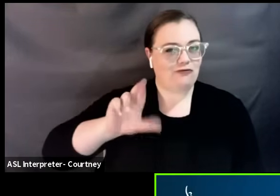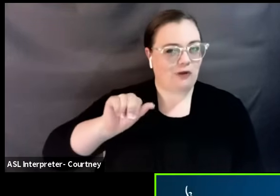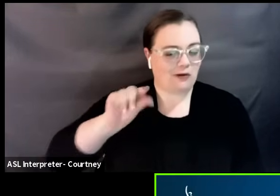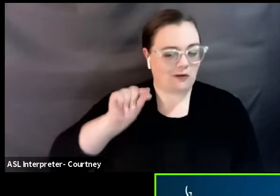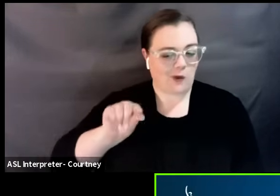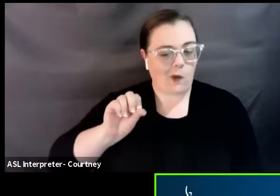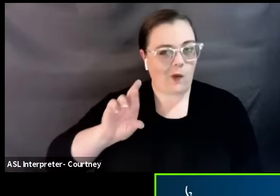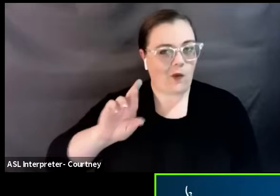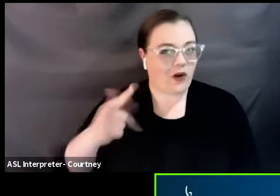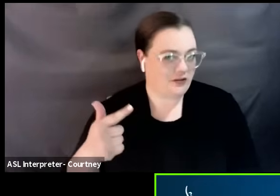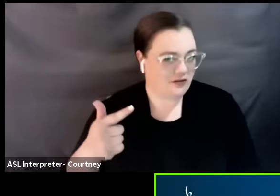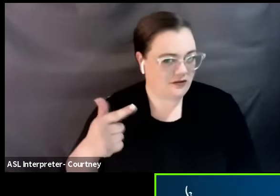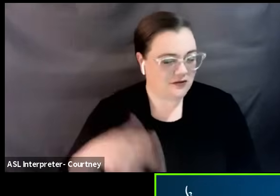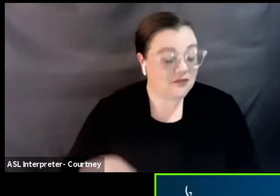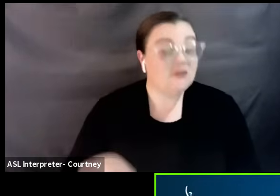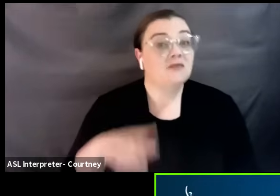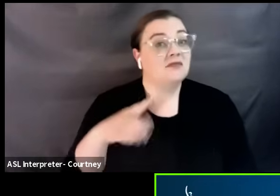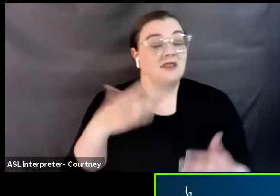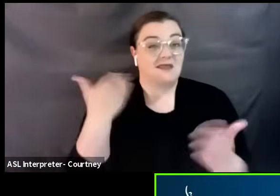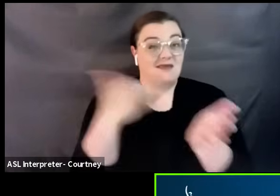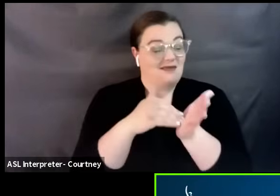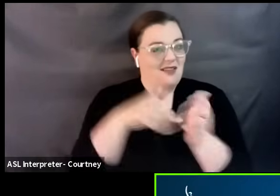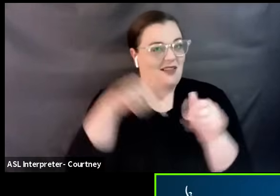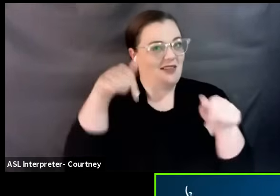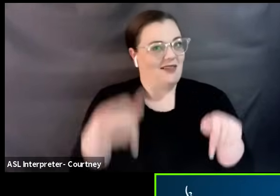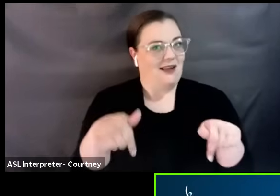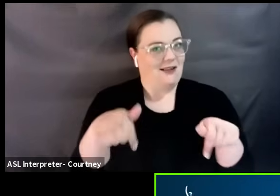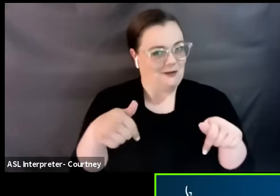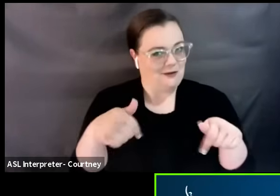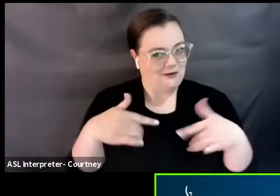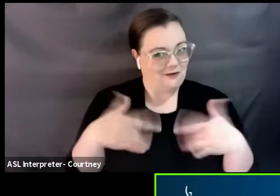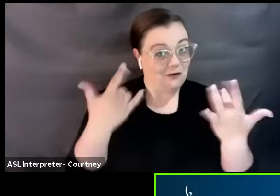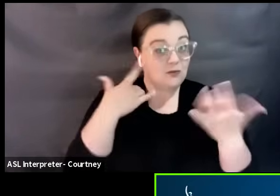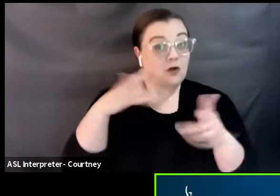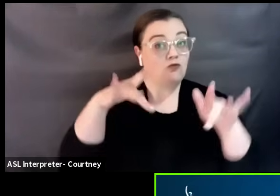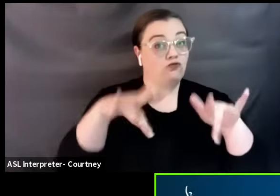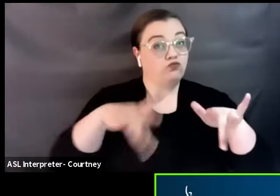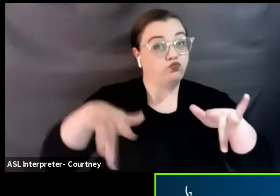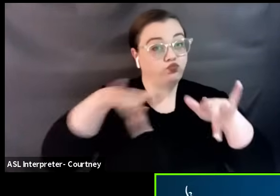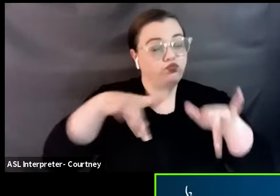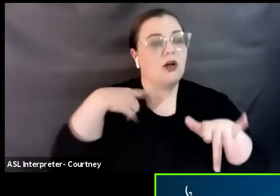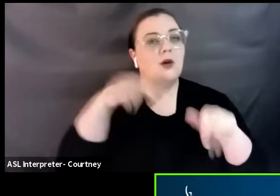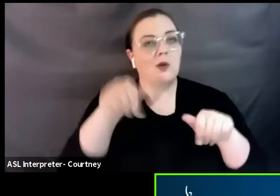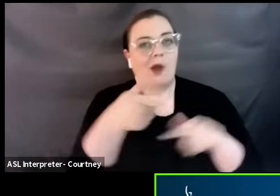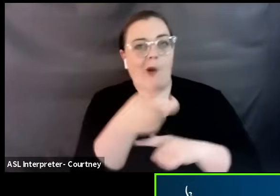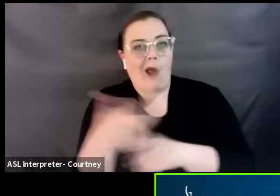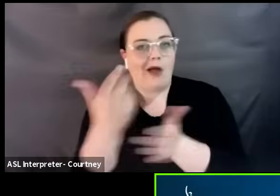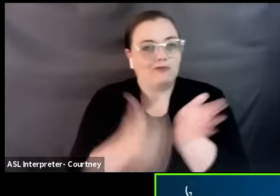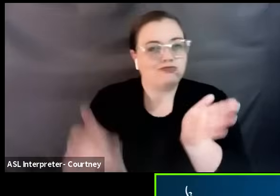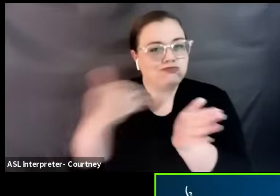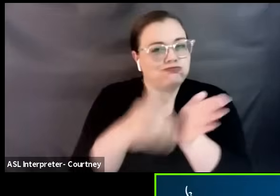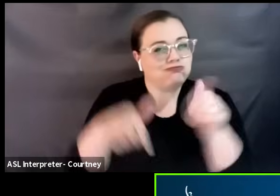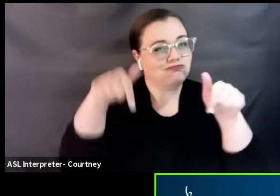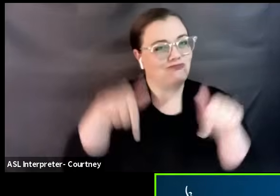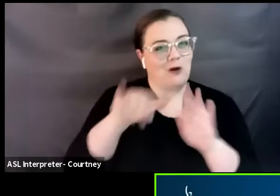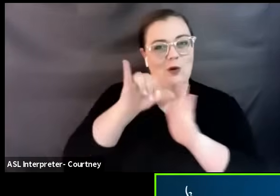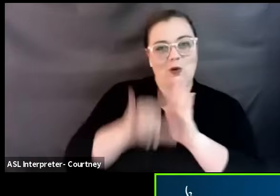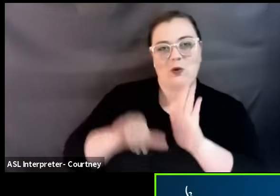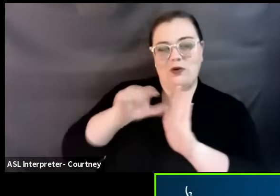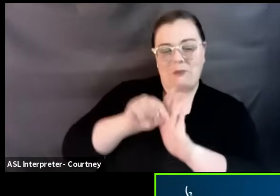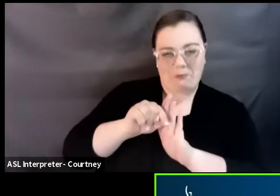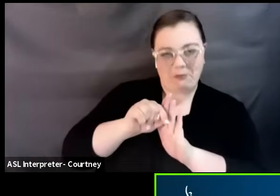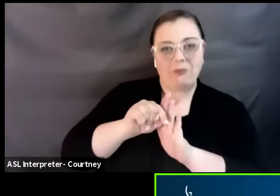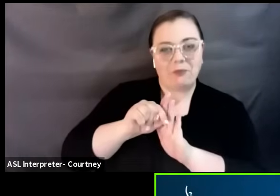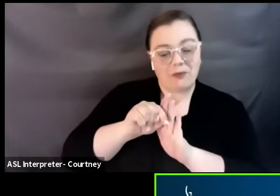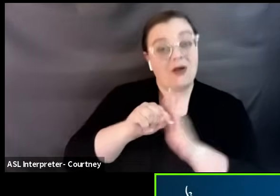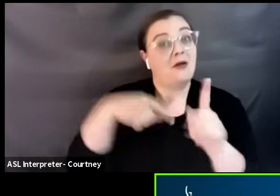pteoe@sagaftra.org. As a reminder, today's program is being recorded, and you can watch the replay right here on SAG-AFTRA's YouTube channel,